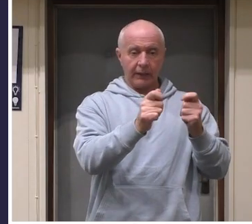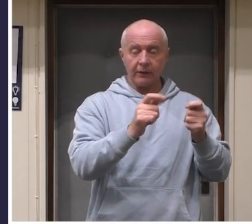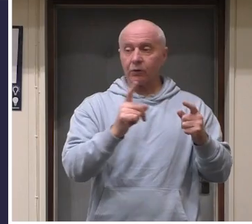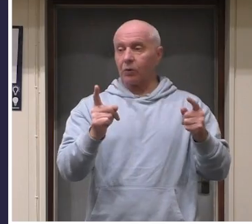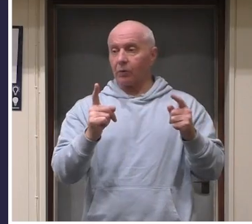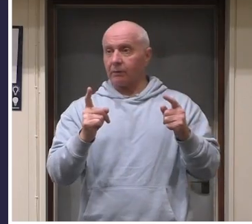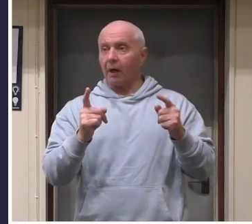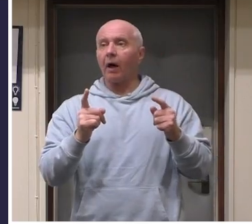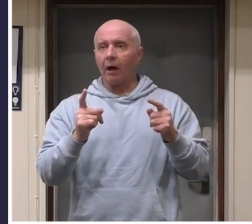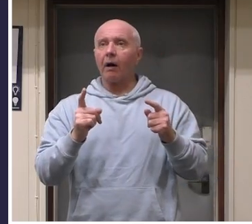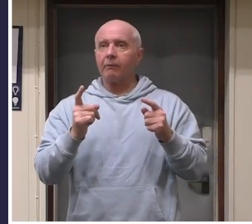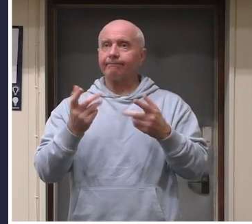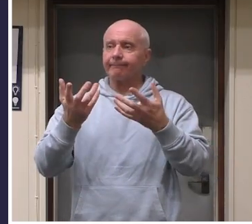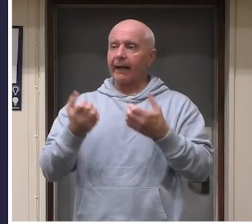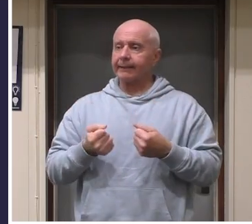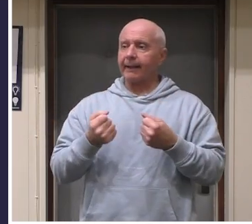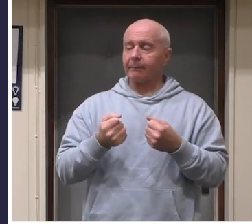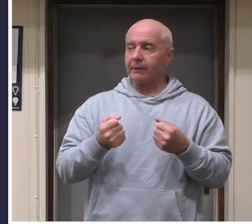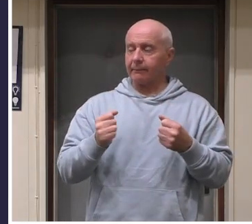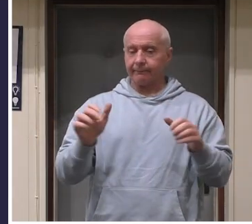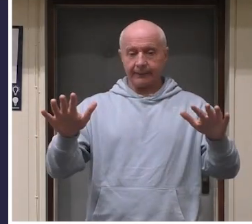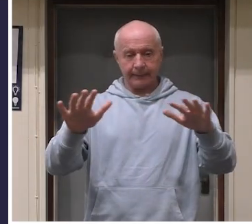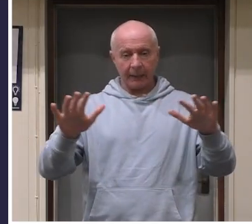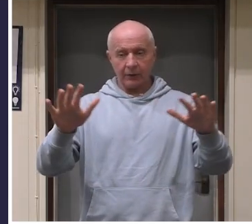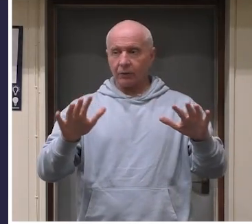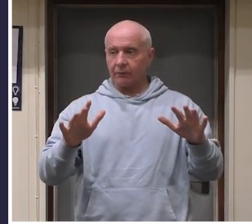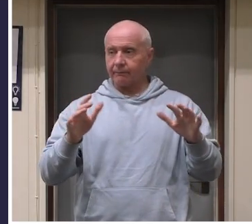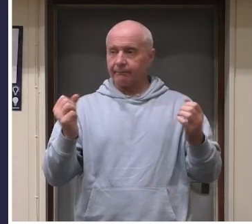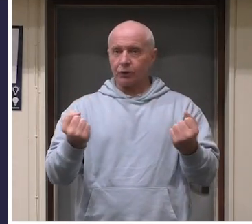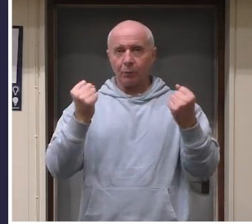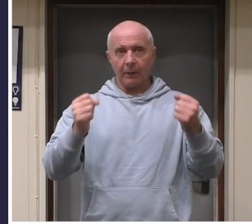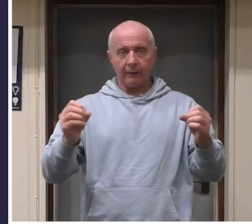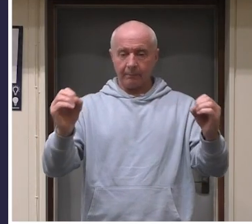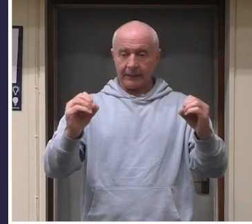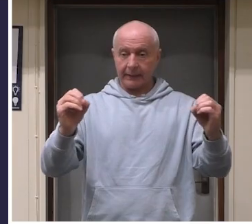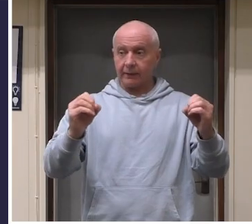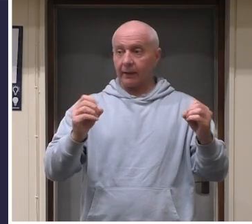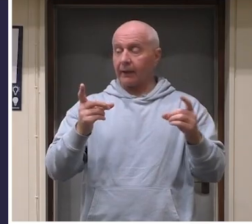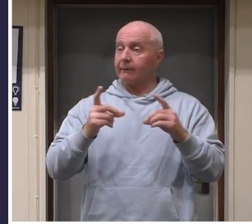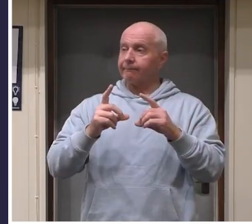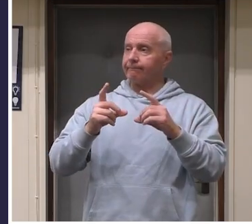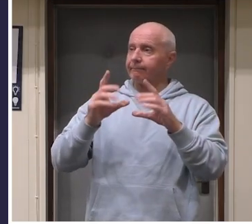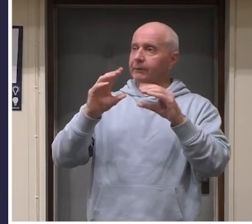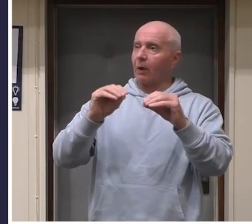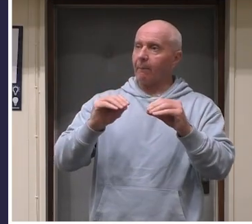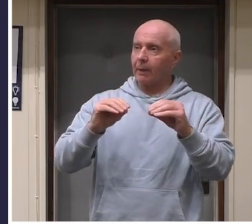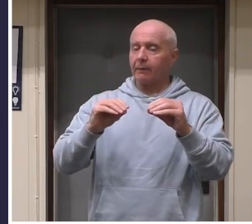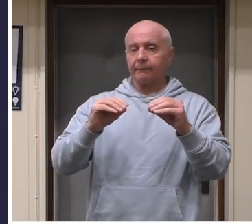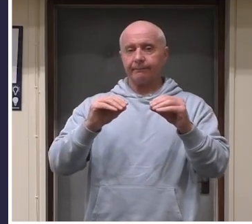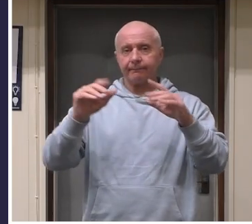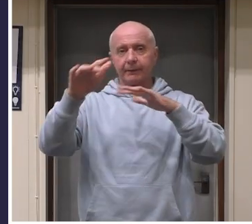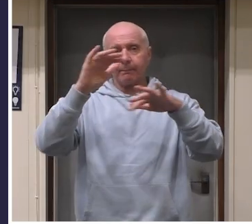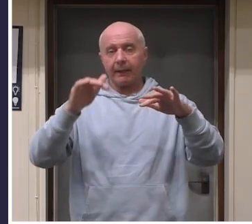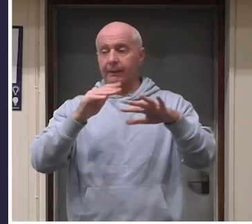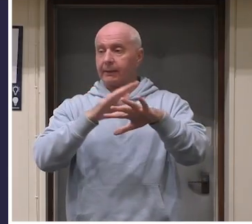spatial superpositions of these particles which distort space-time. And that's, for me, that's a beautiful experiment to perform,